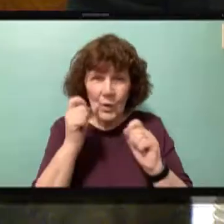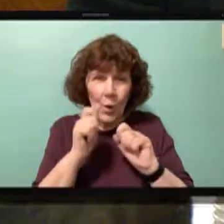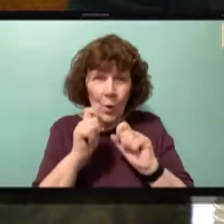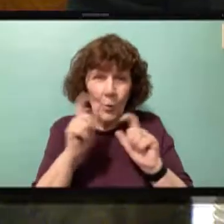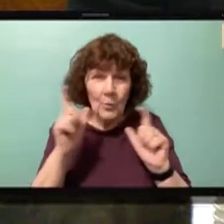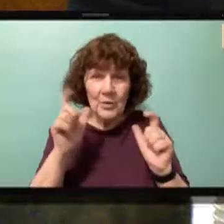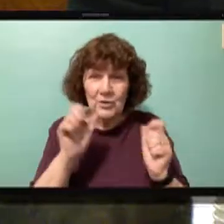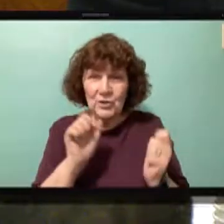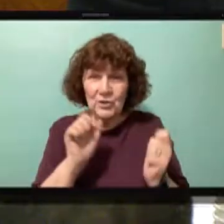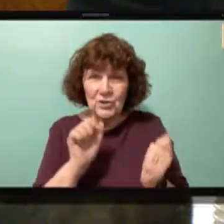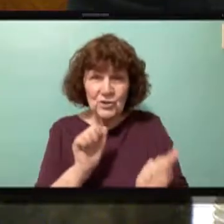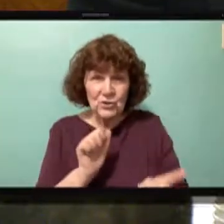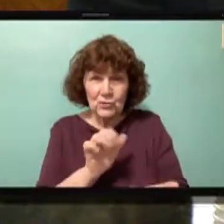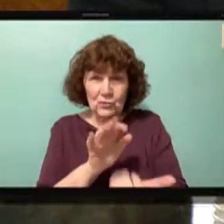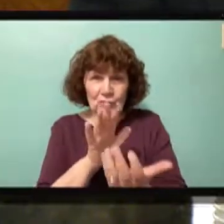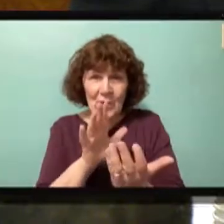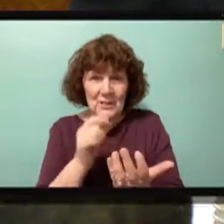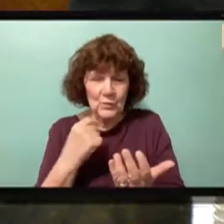as